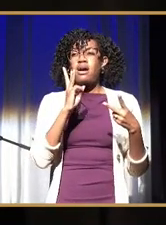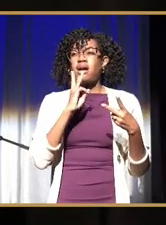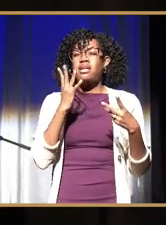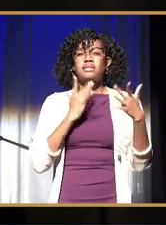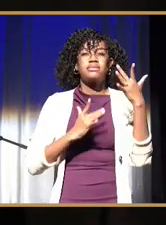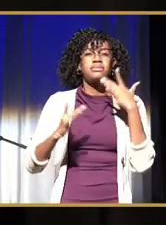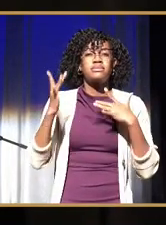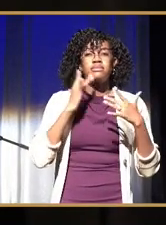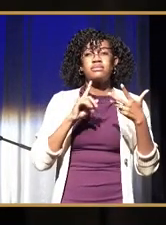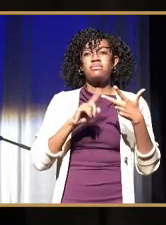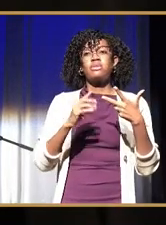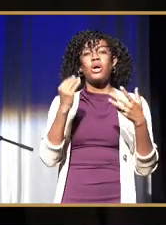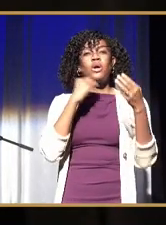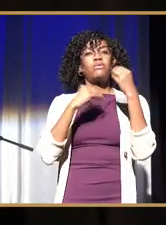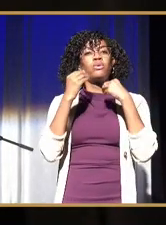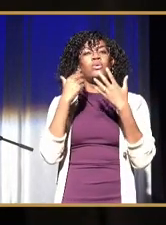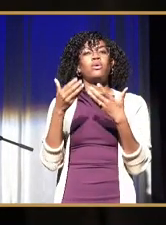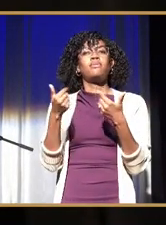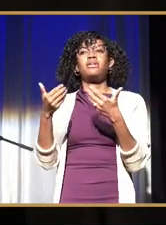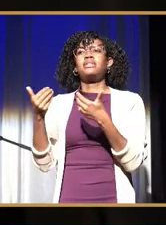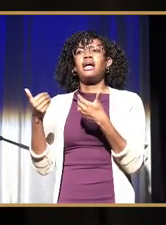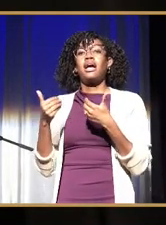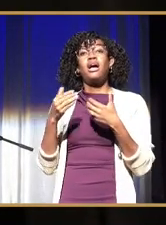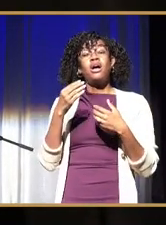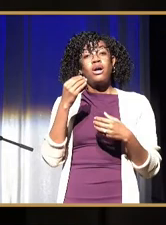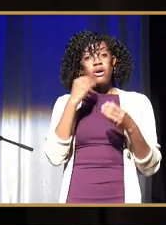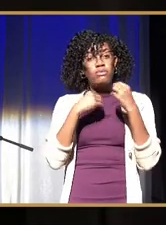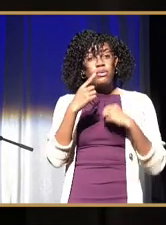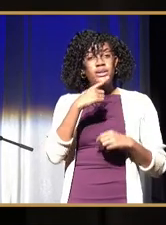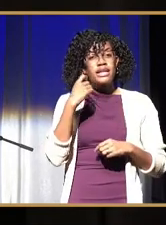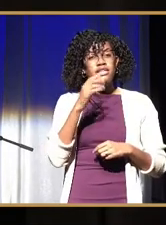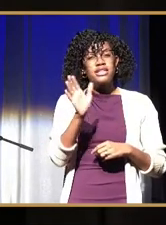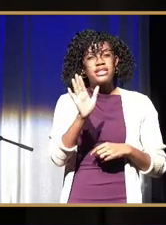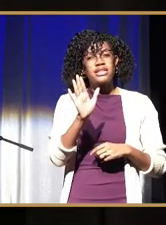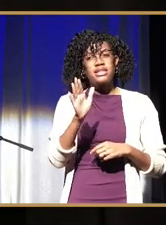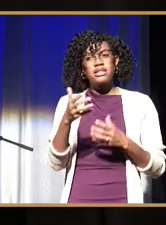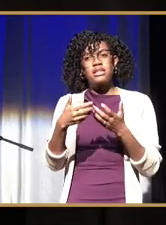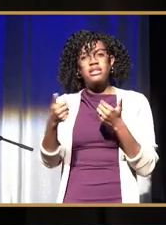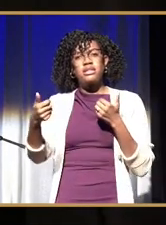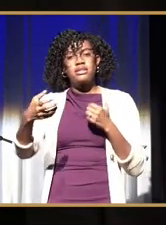food apartheid, not food deserts. Right?